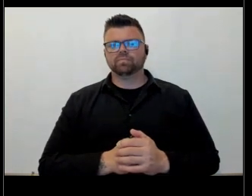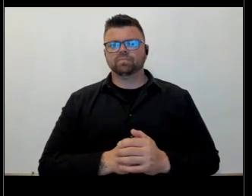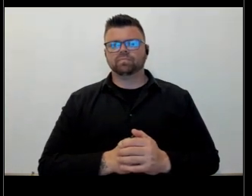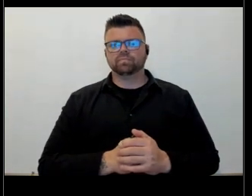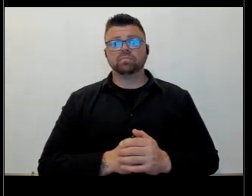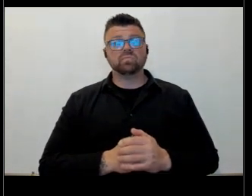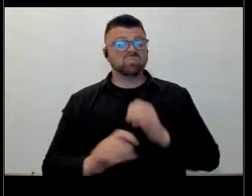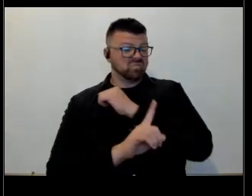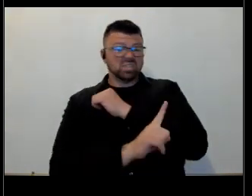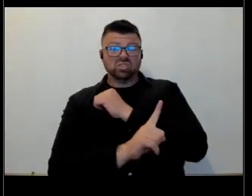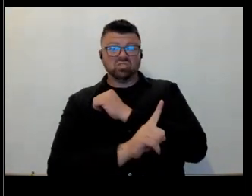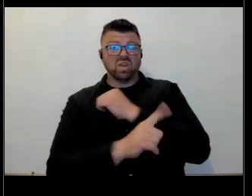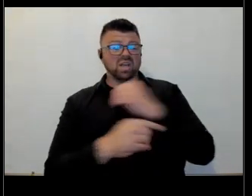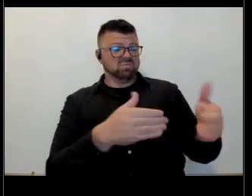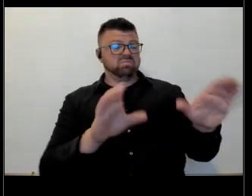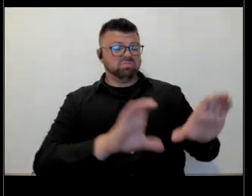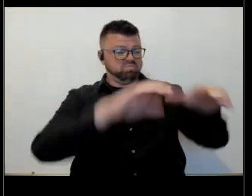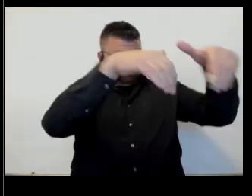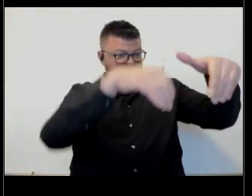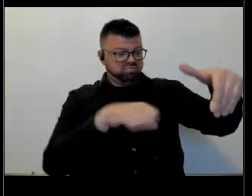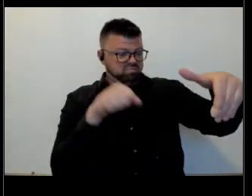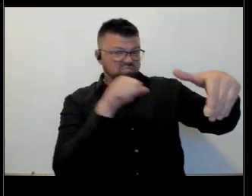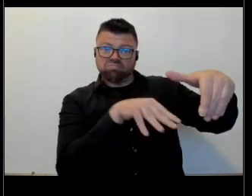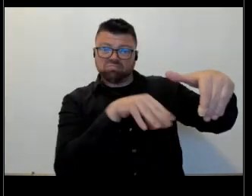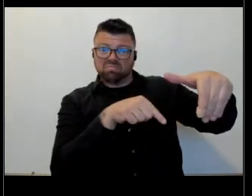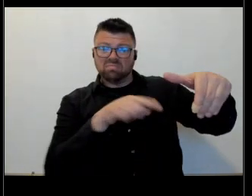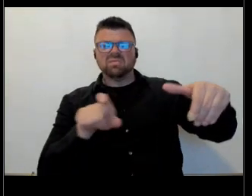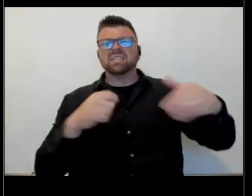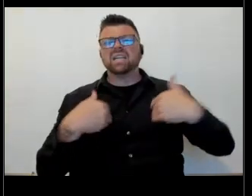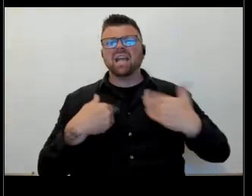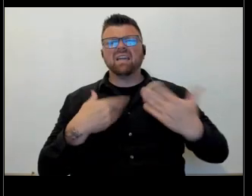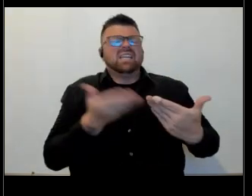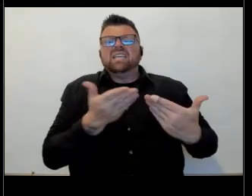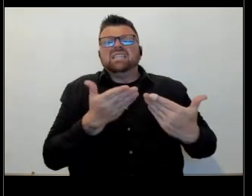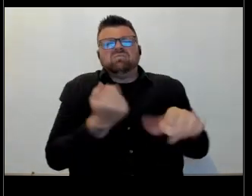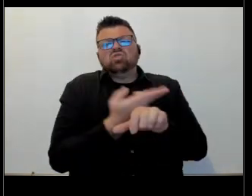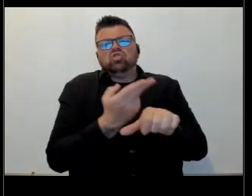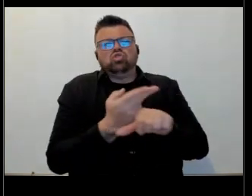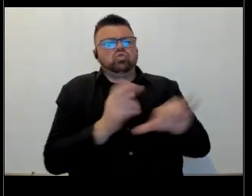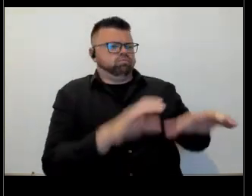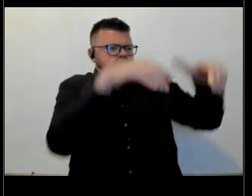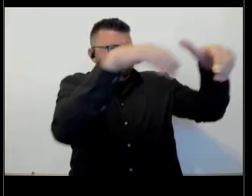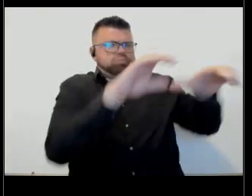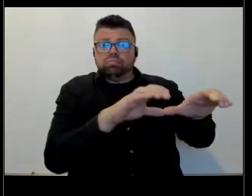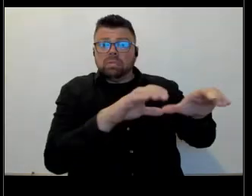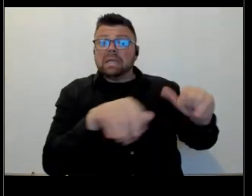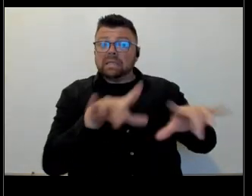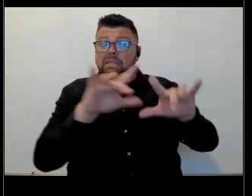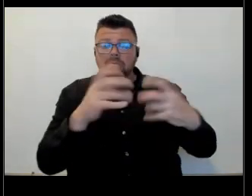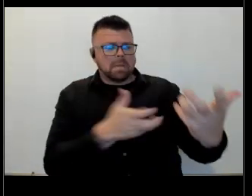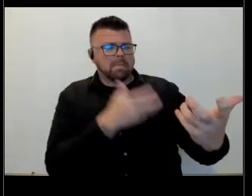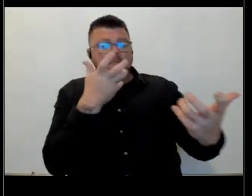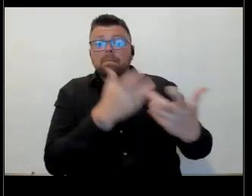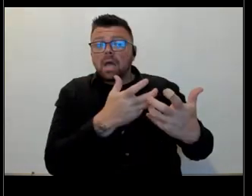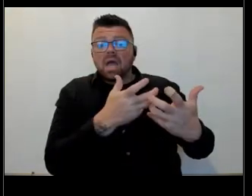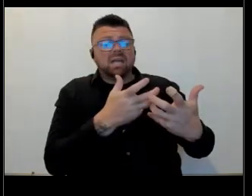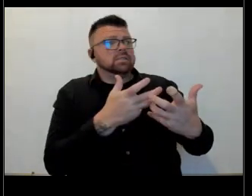Trash dumpsters must have easy-to-operate hardware within the reach range specified by